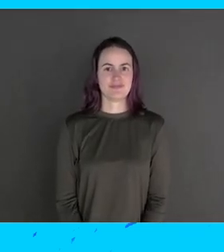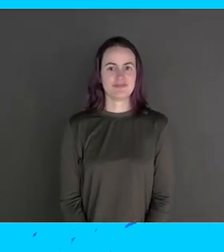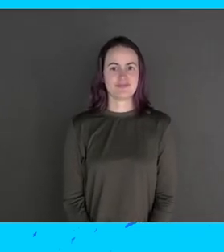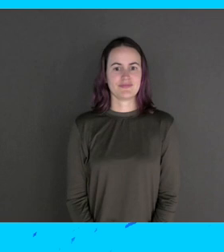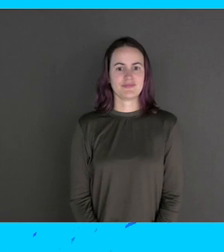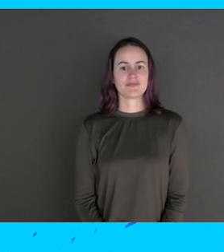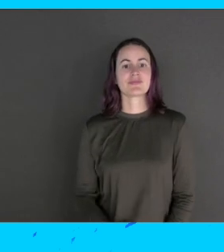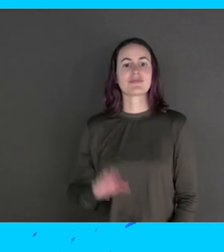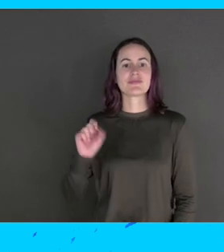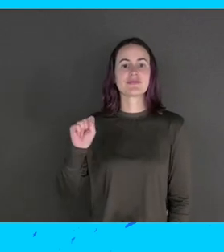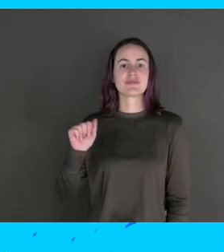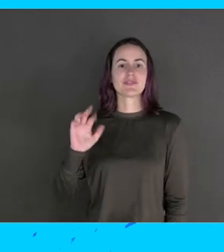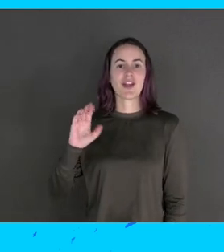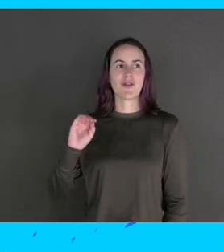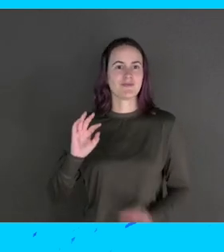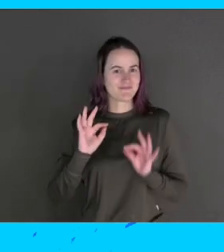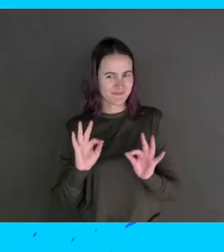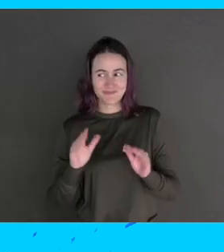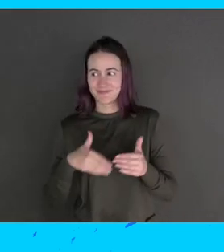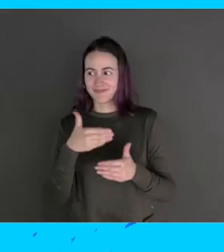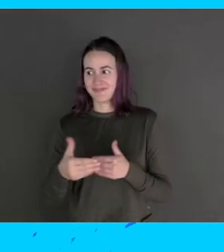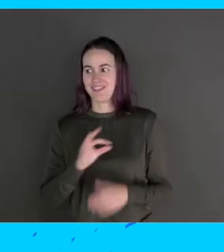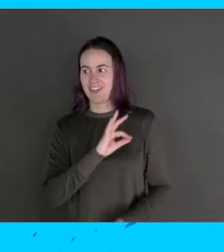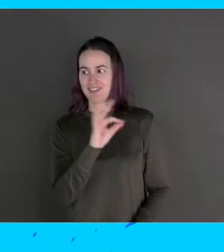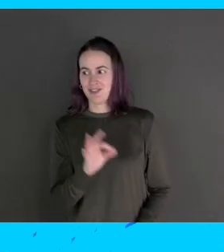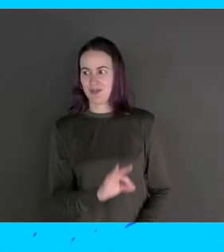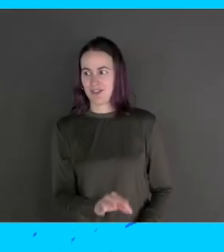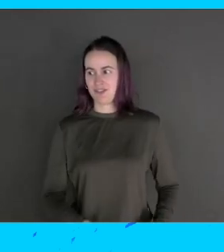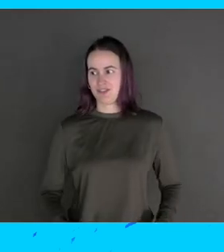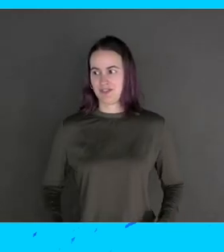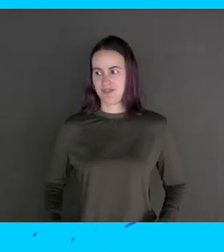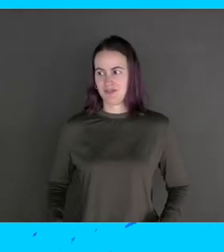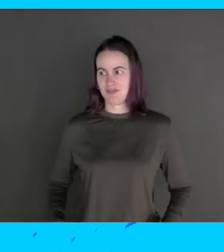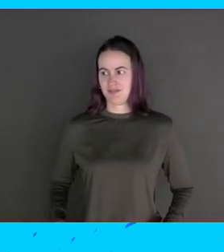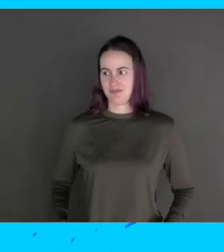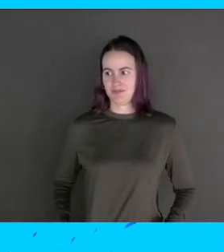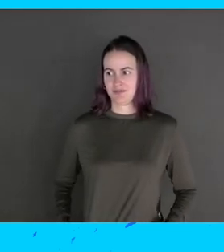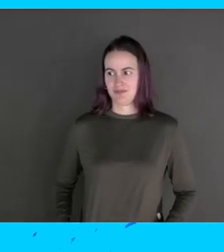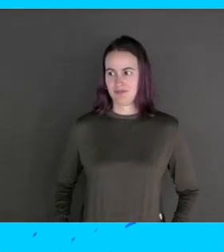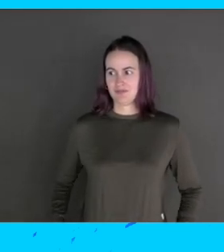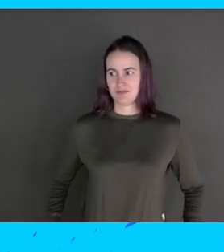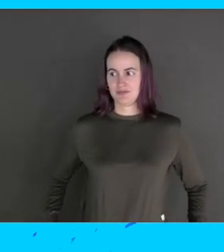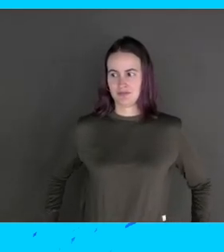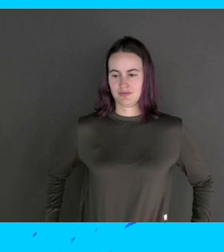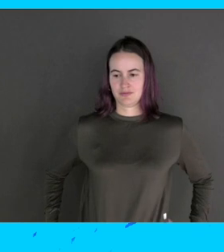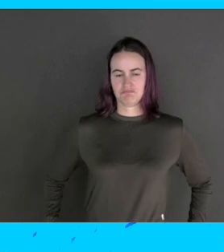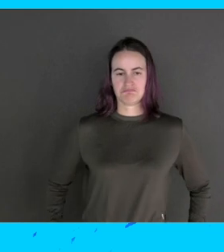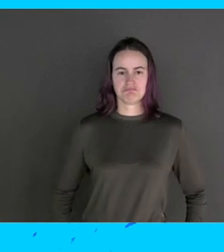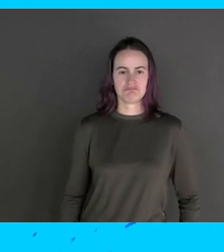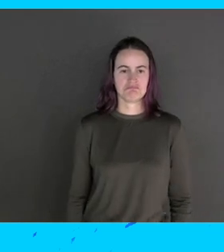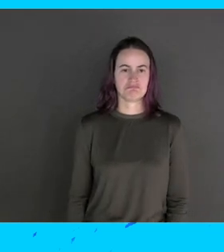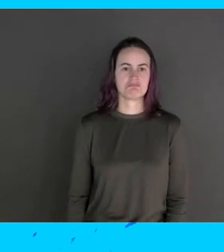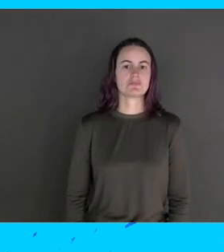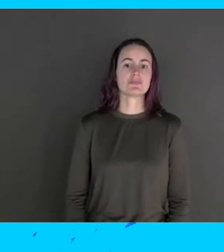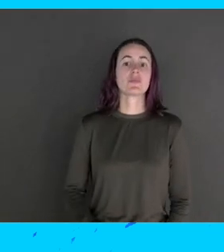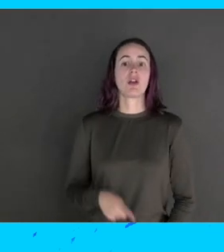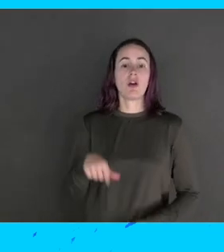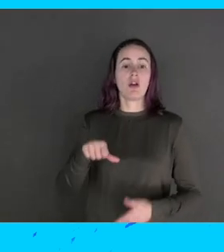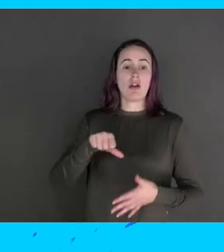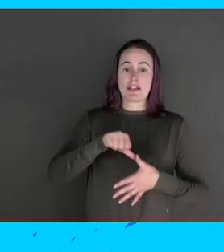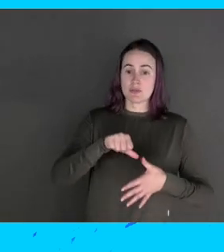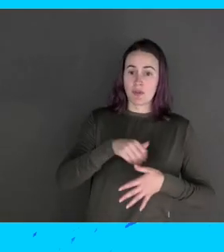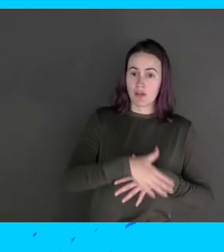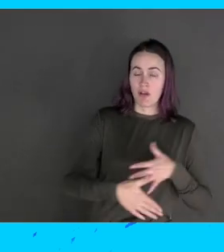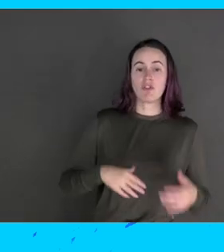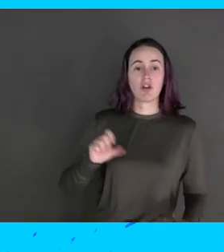Next question for you, like what have been the advances and challenges in Latin America in terms of sexual and